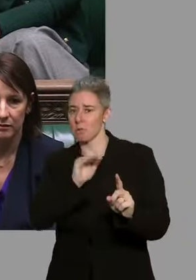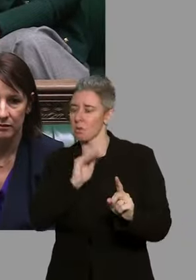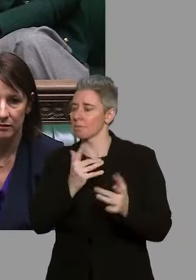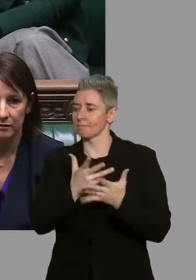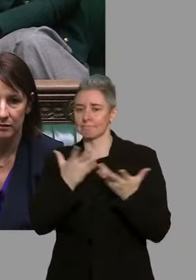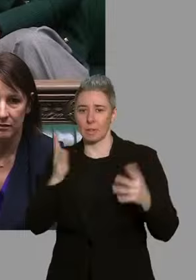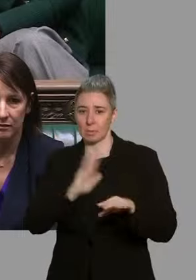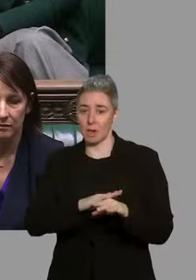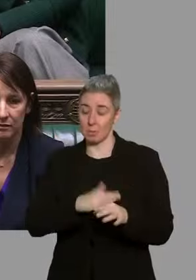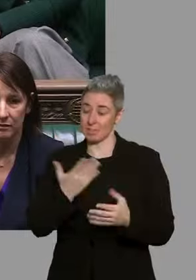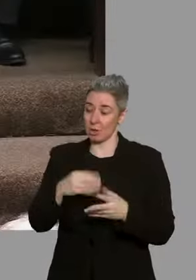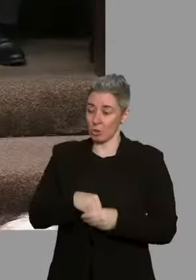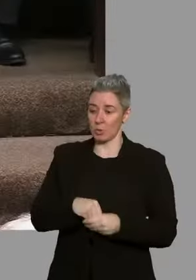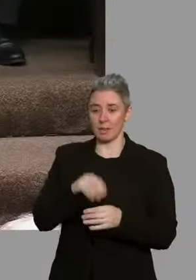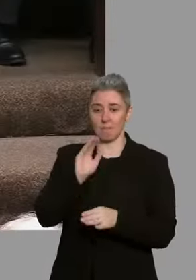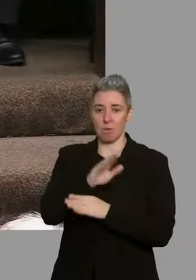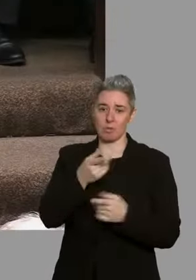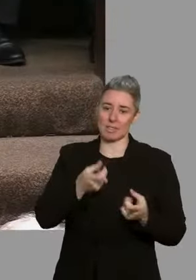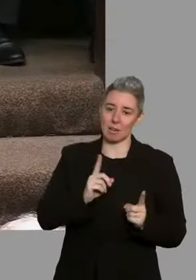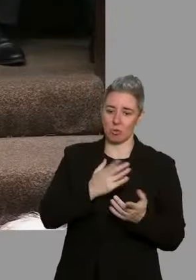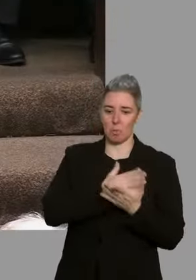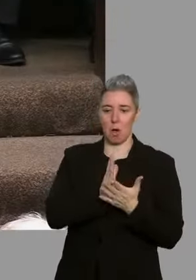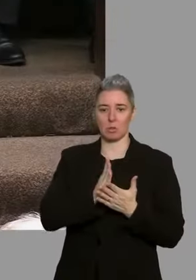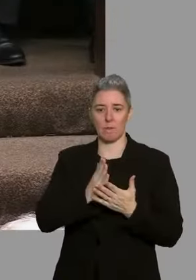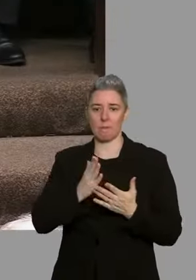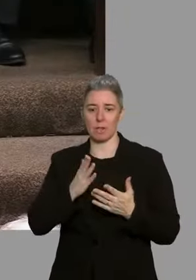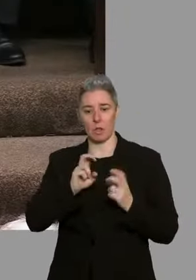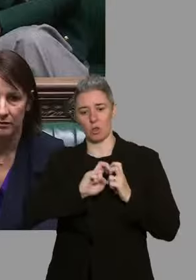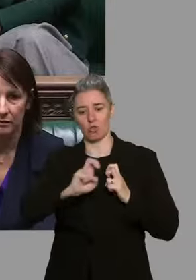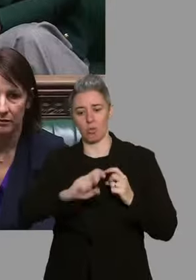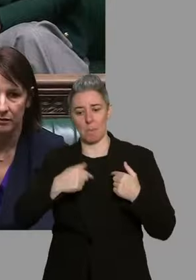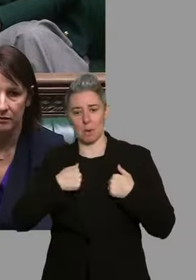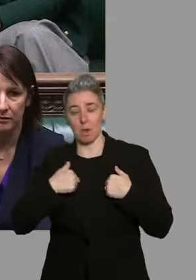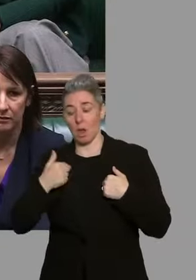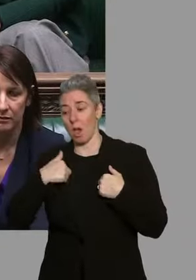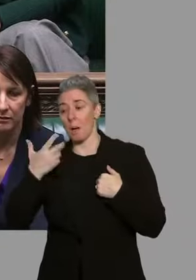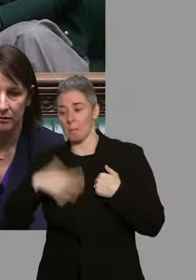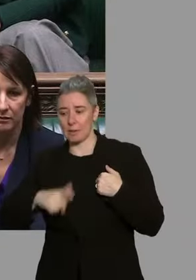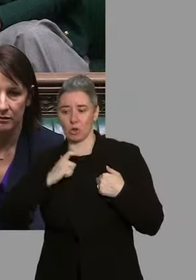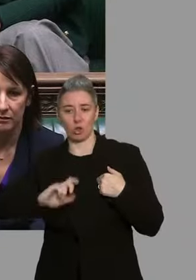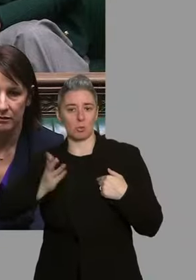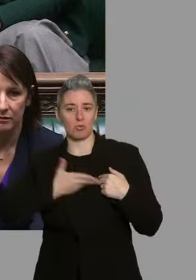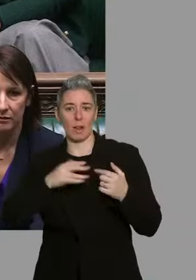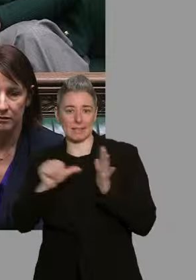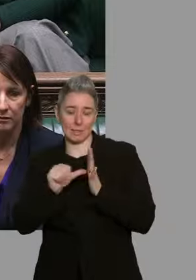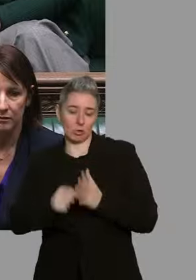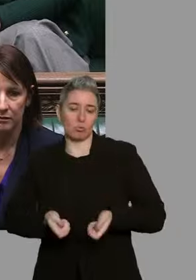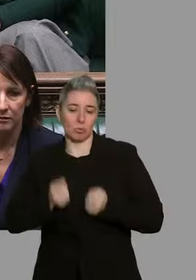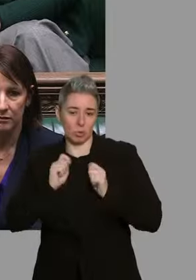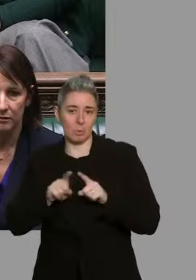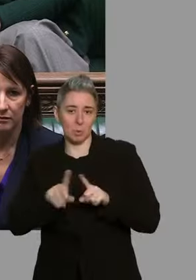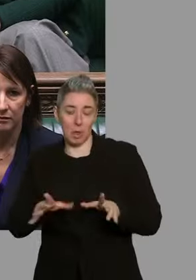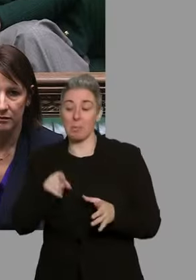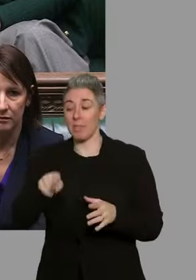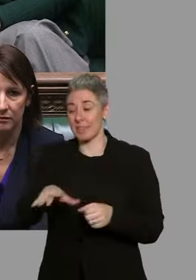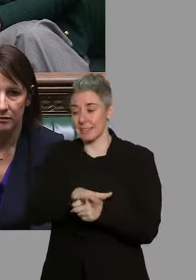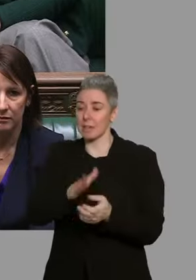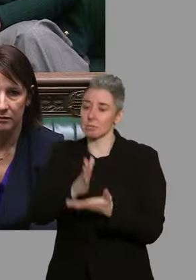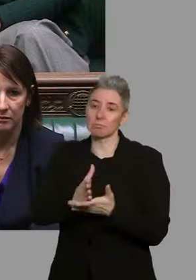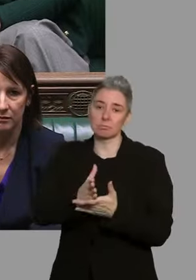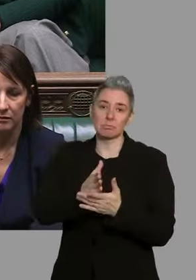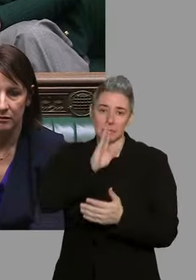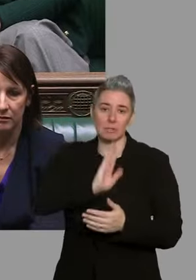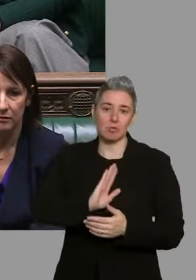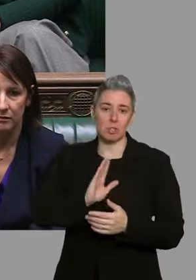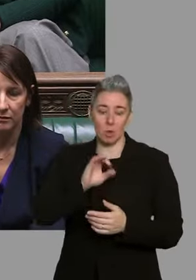was on. I myself raised human rights issues, but it is a serious case. We'll continue to press for the outcome that I know he and his